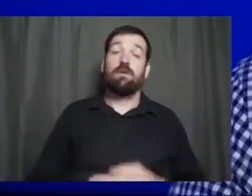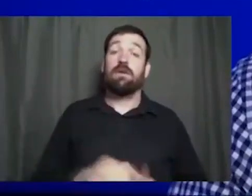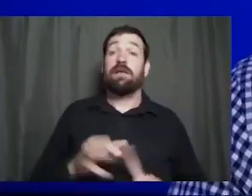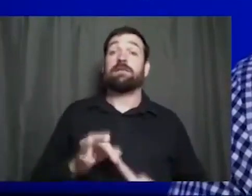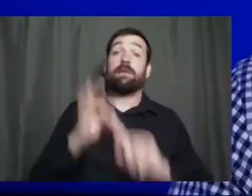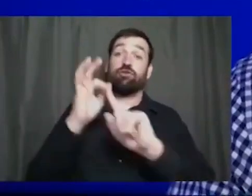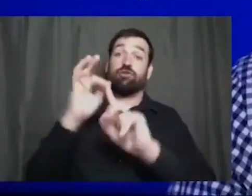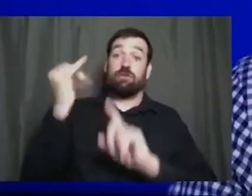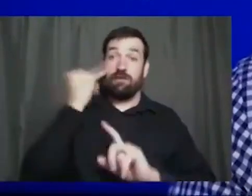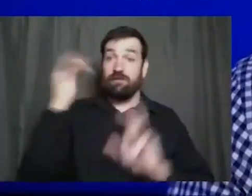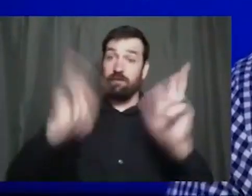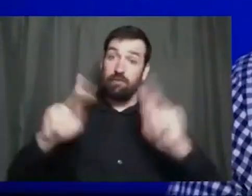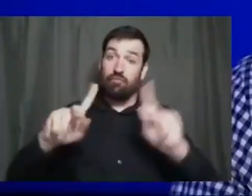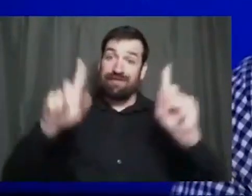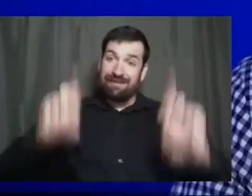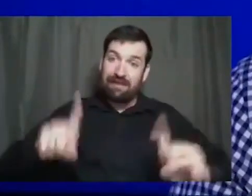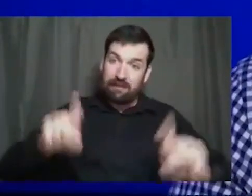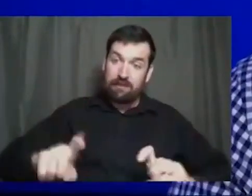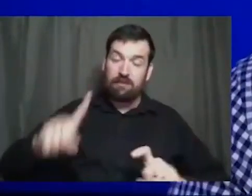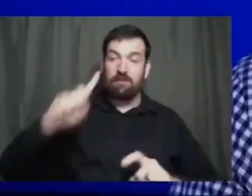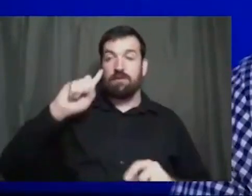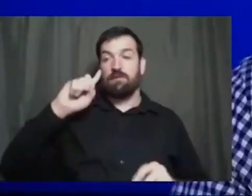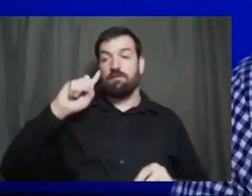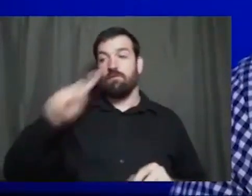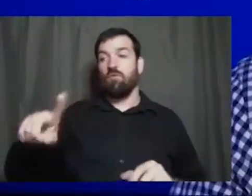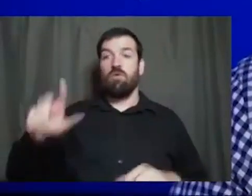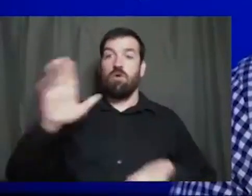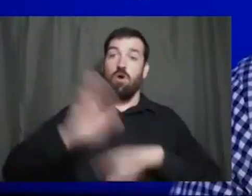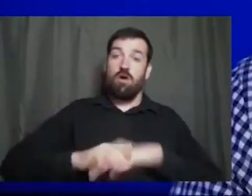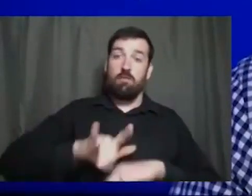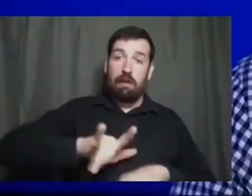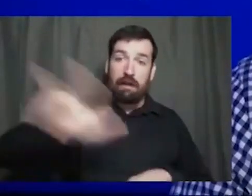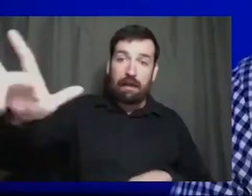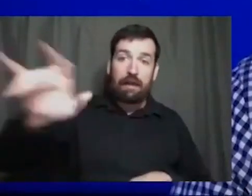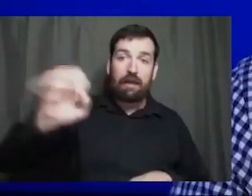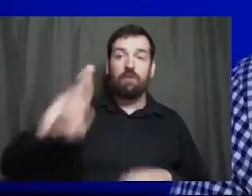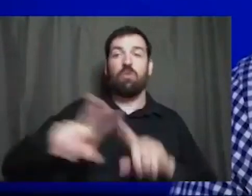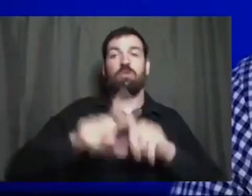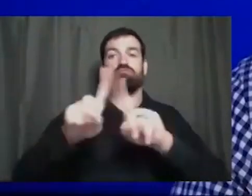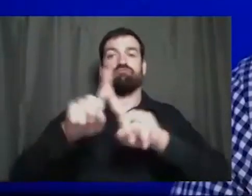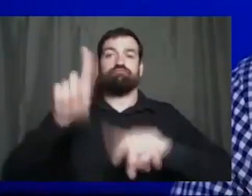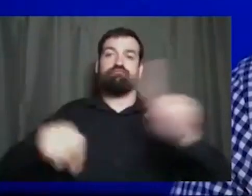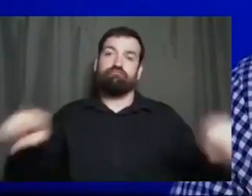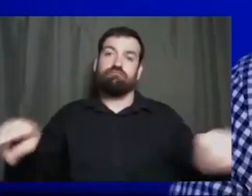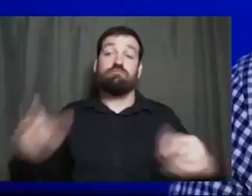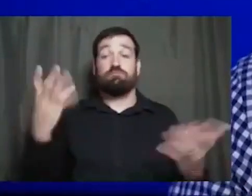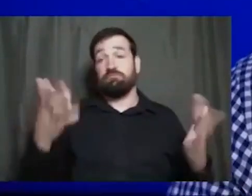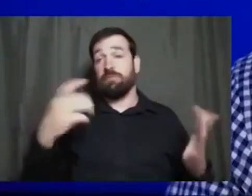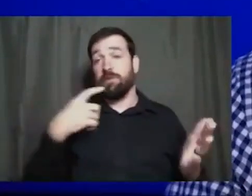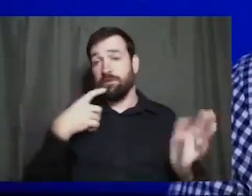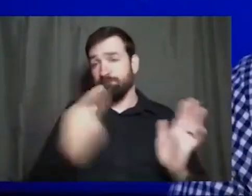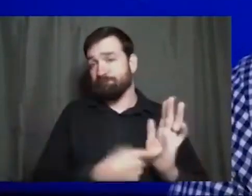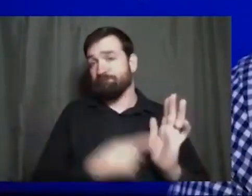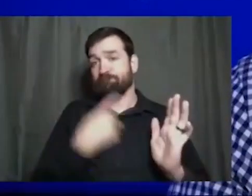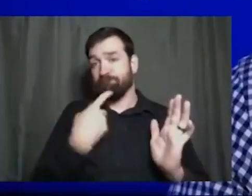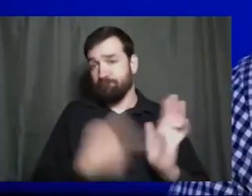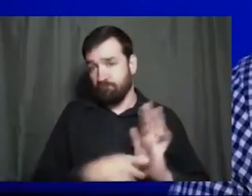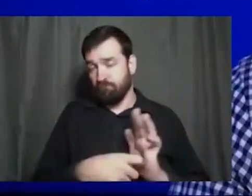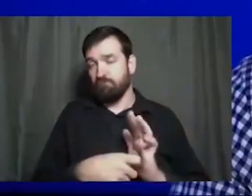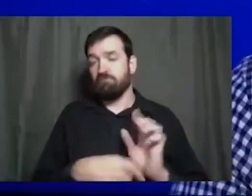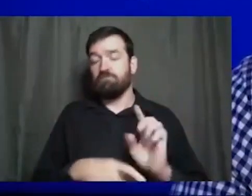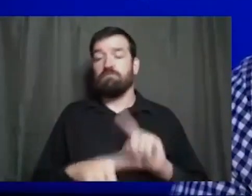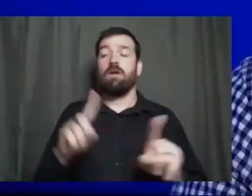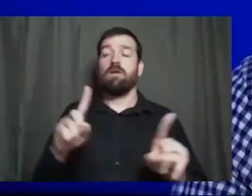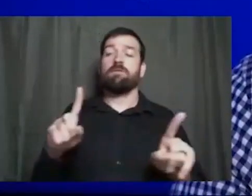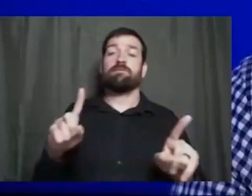for, getting on a plane or doing other things, you may see those pop up. But as far as